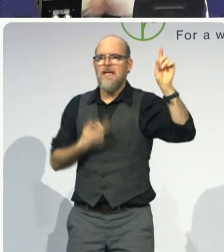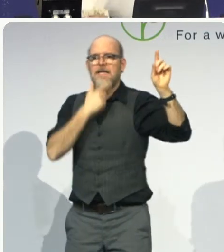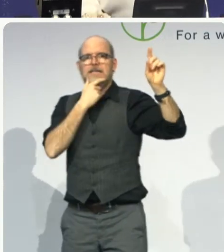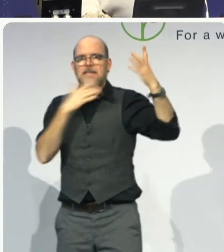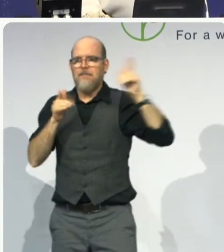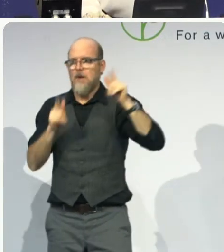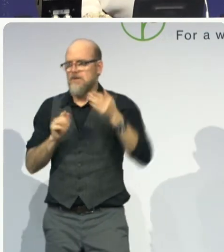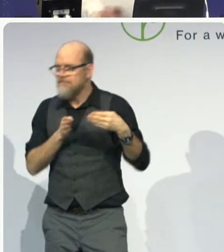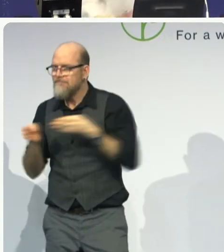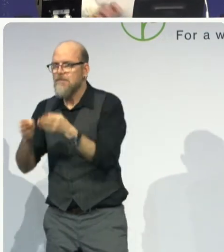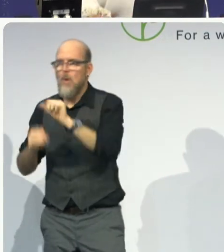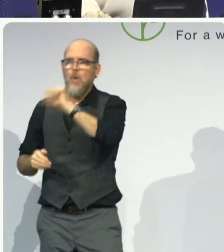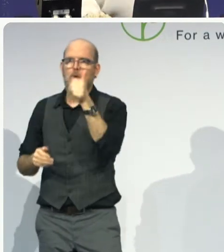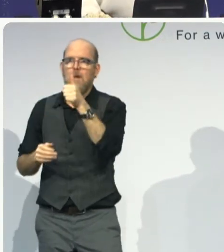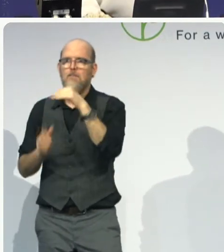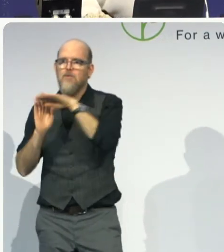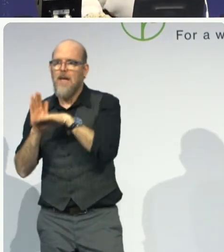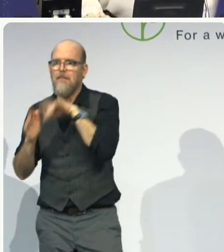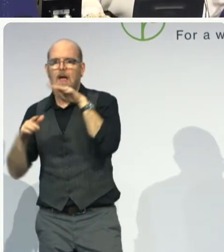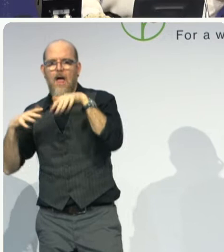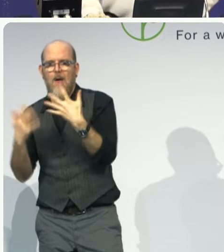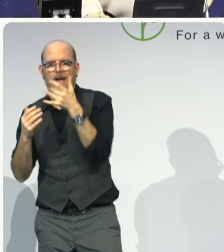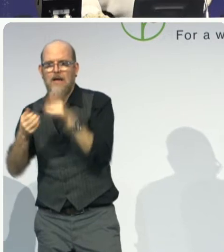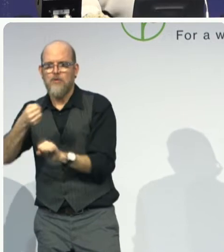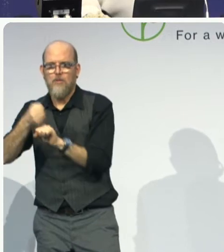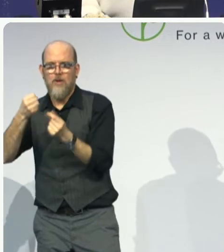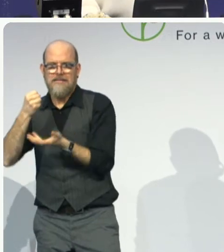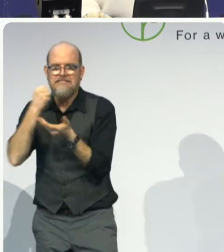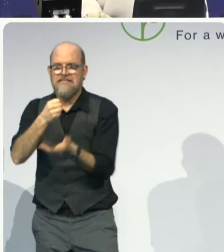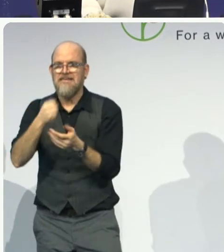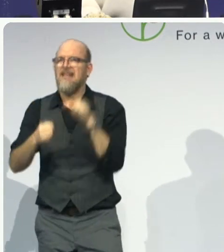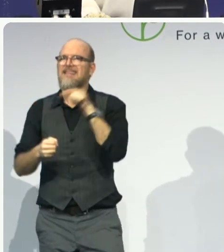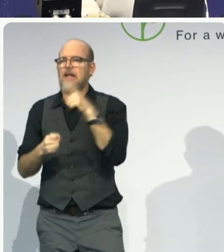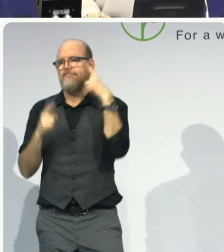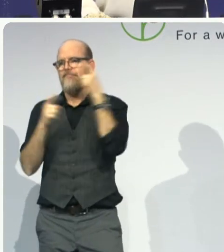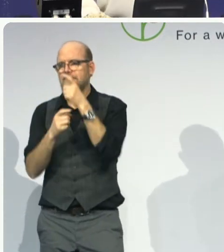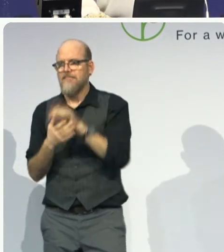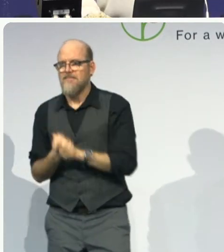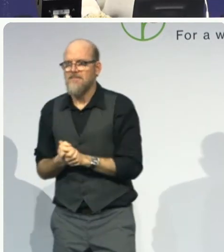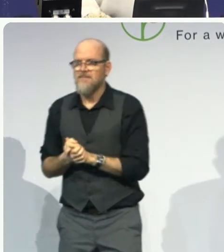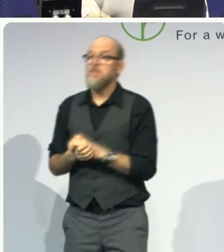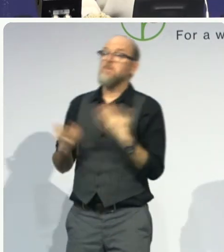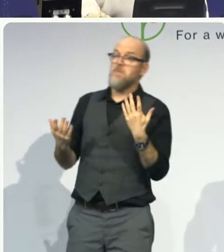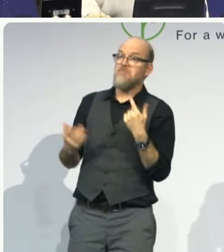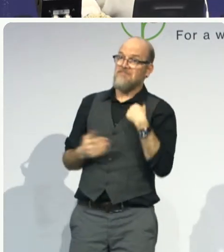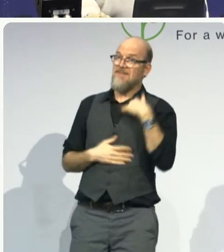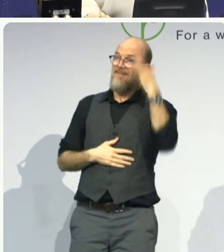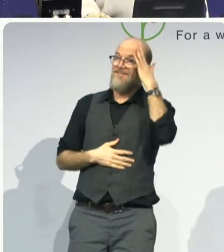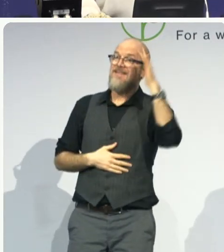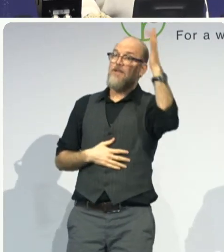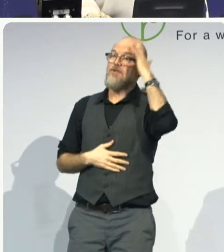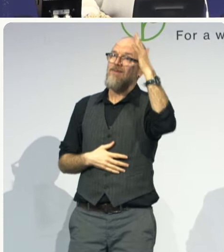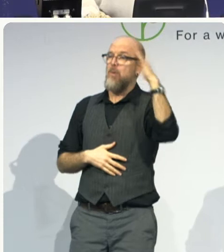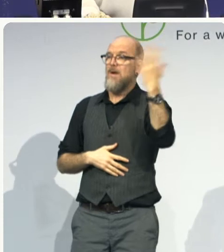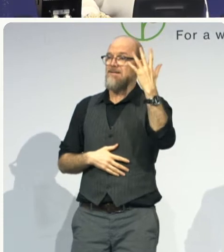Our approach is comprehensive and community-based, and it includes the entire community, students